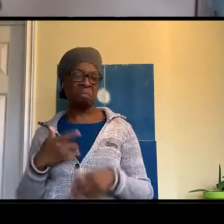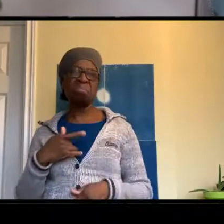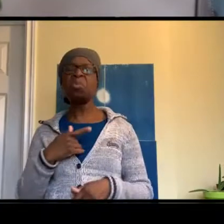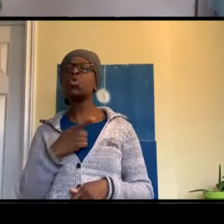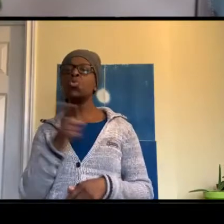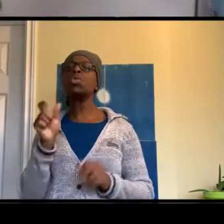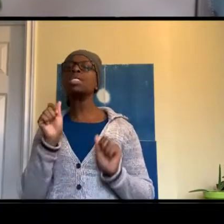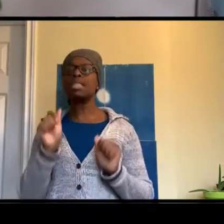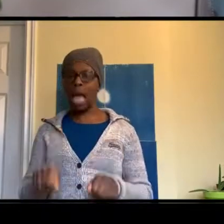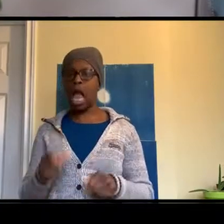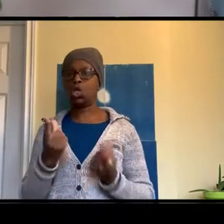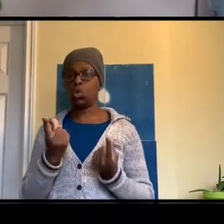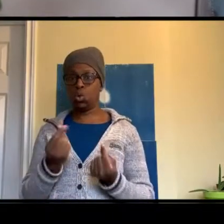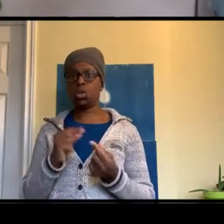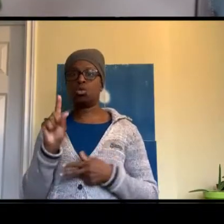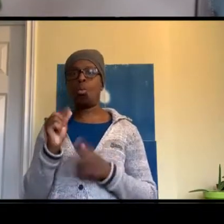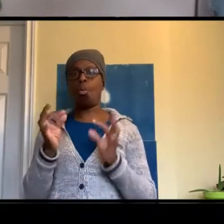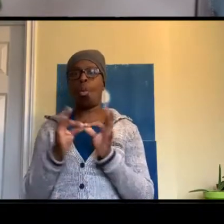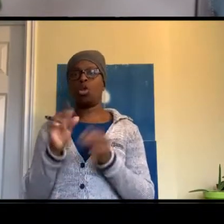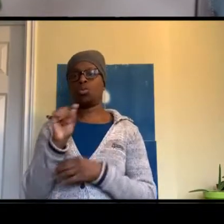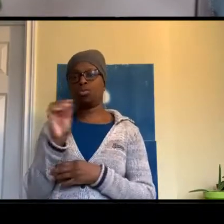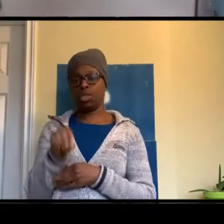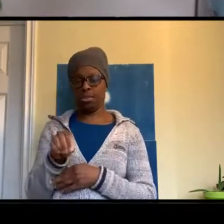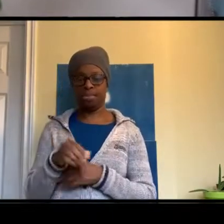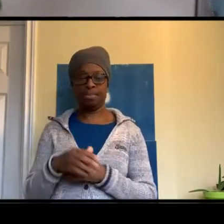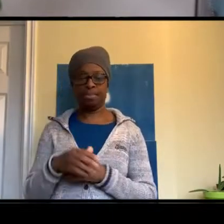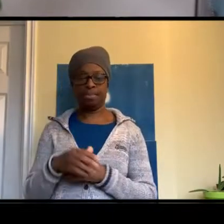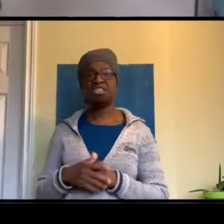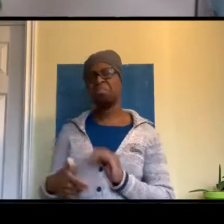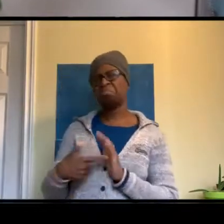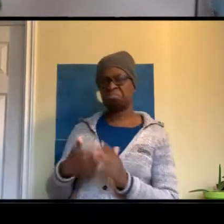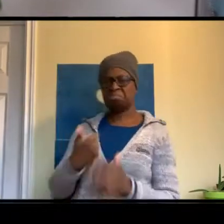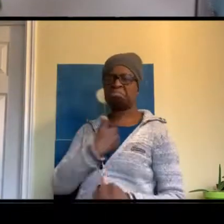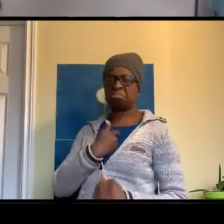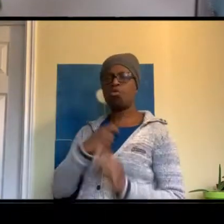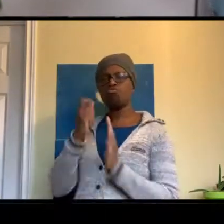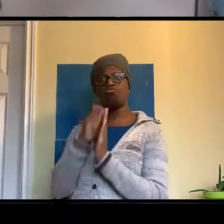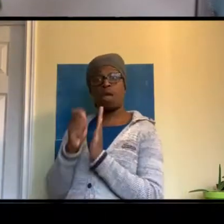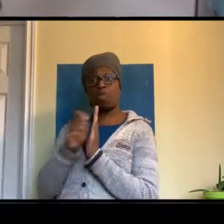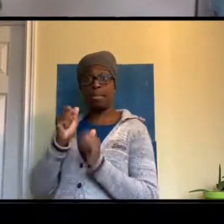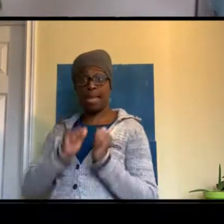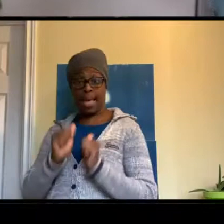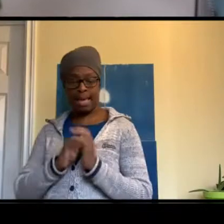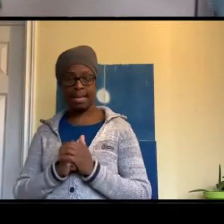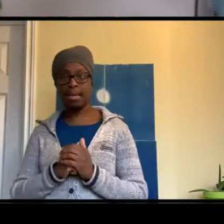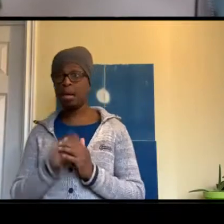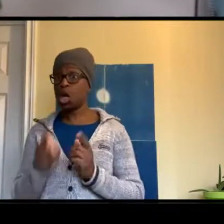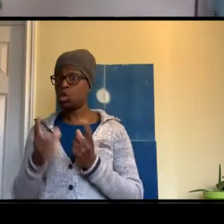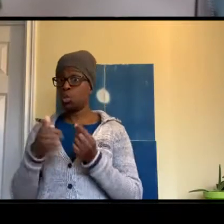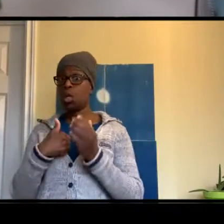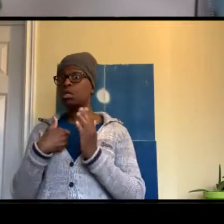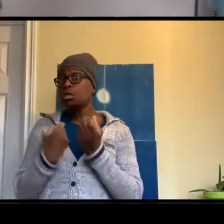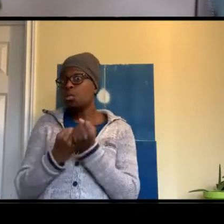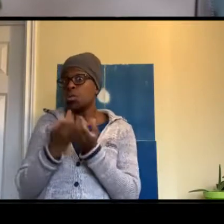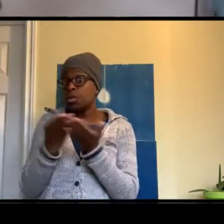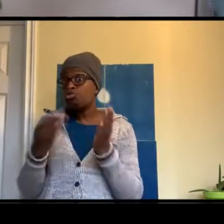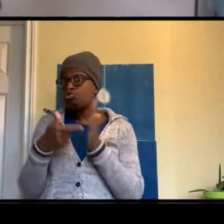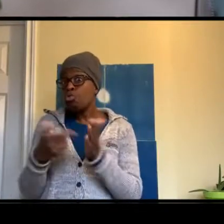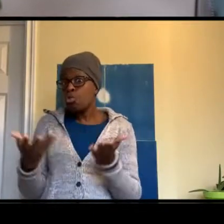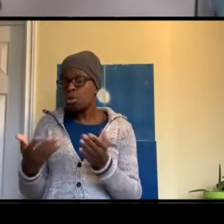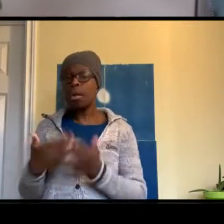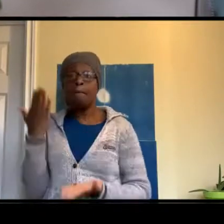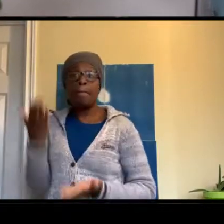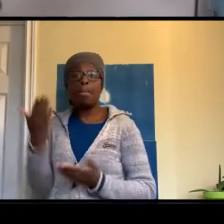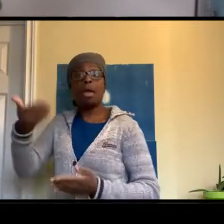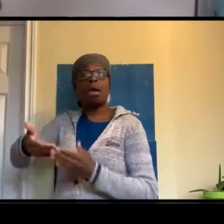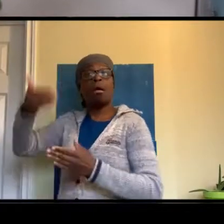in the past. It could be a script excerpt. Ideally, the script that you're writing, that you're requesting